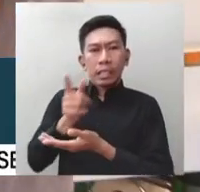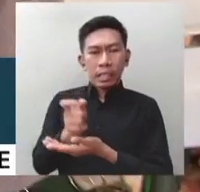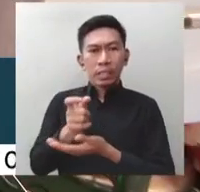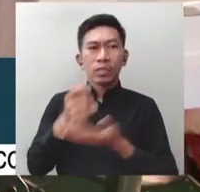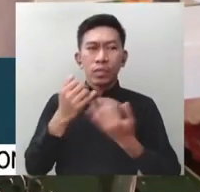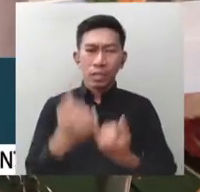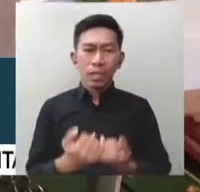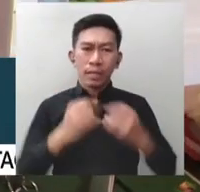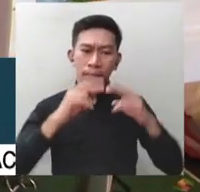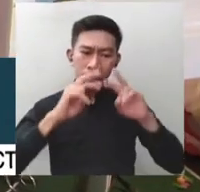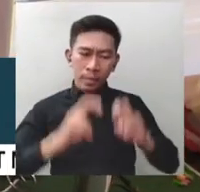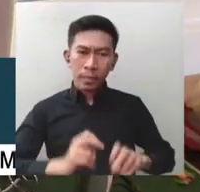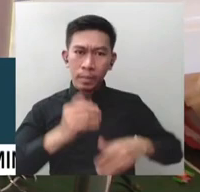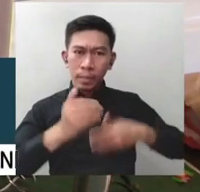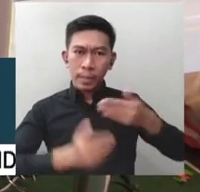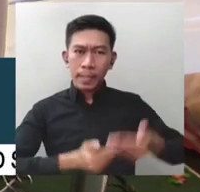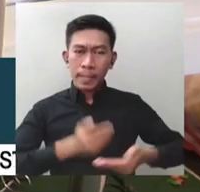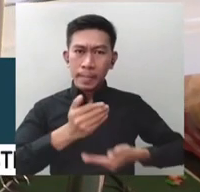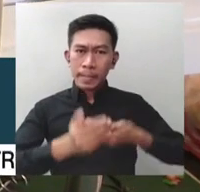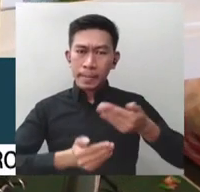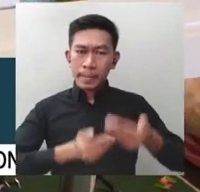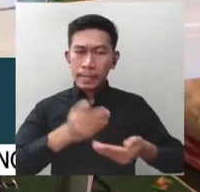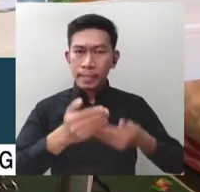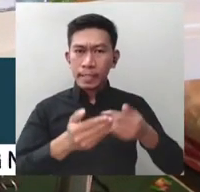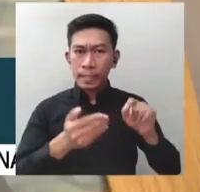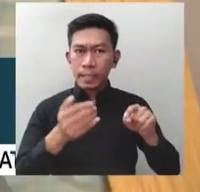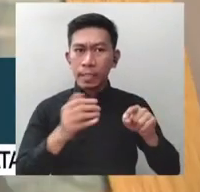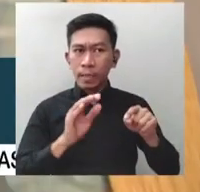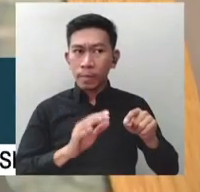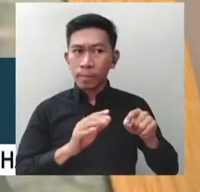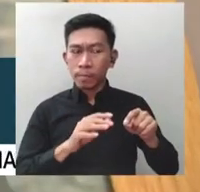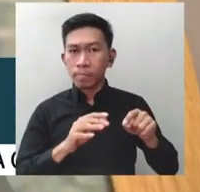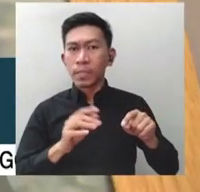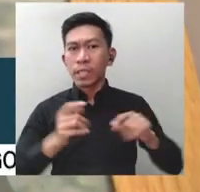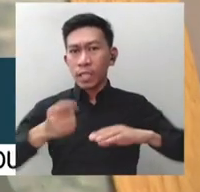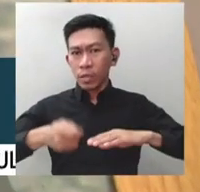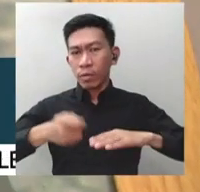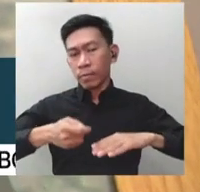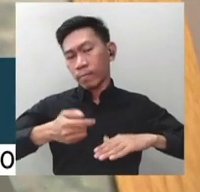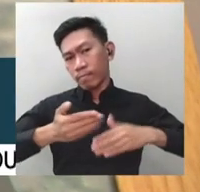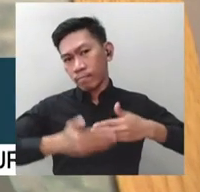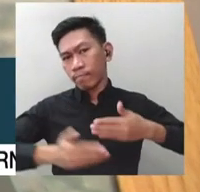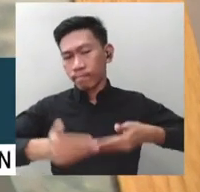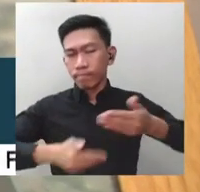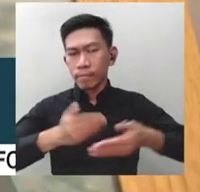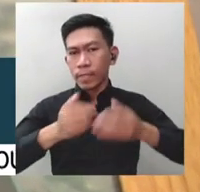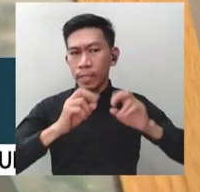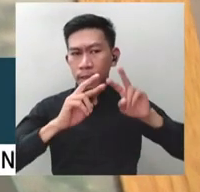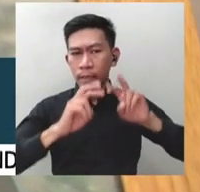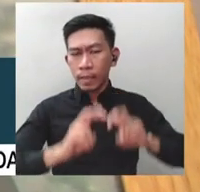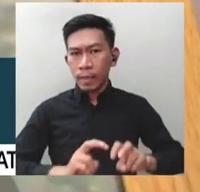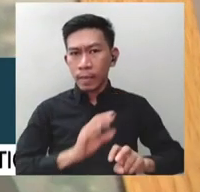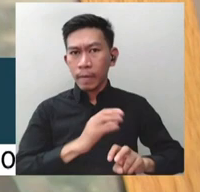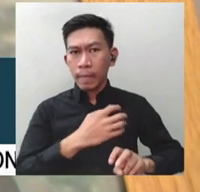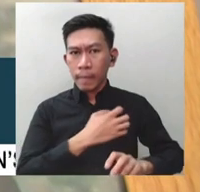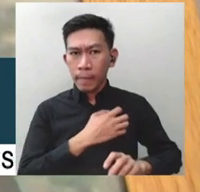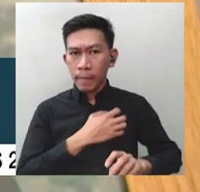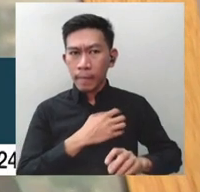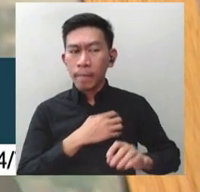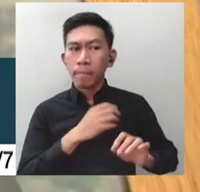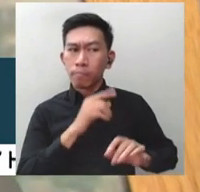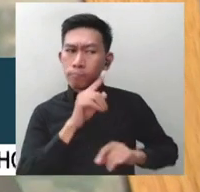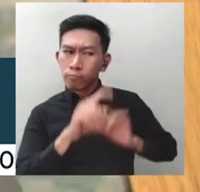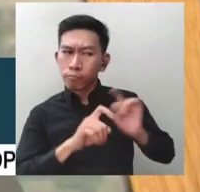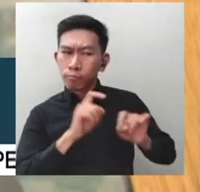ongoing investigation. And during the trial of the case, this claim of the police officers will be established,